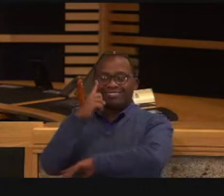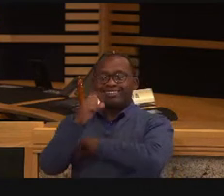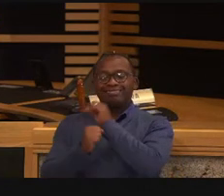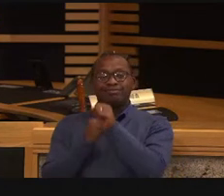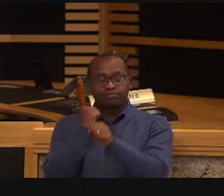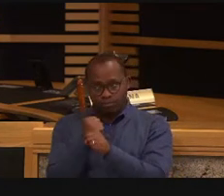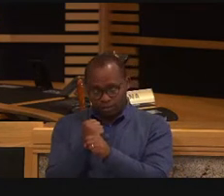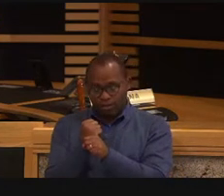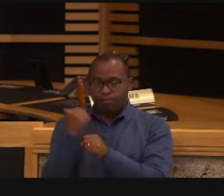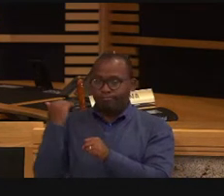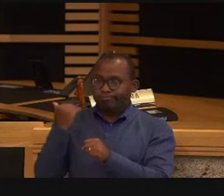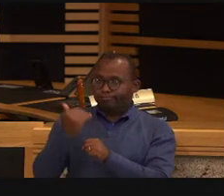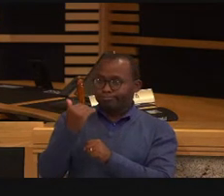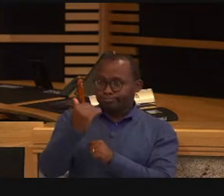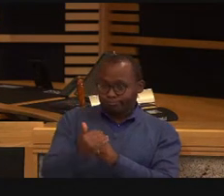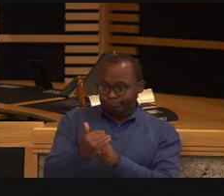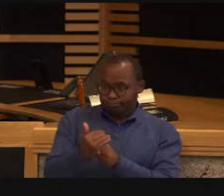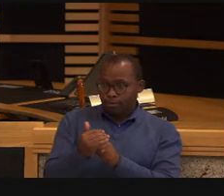feeding